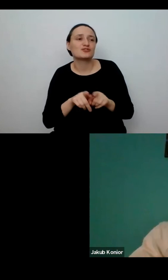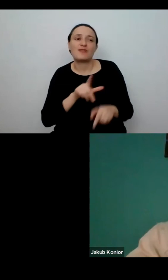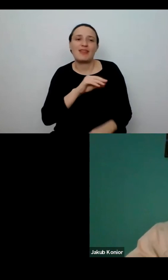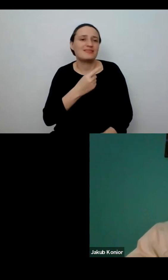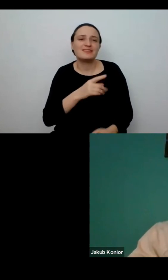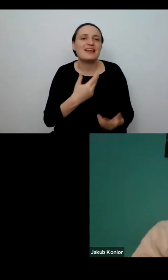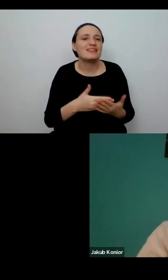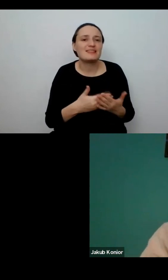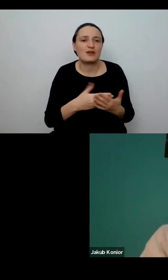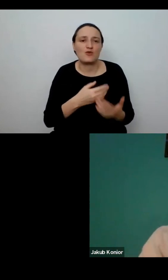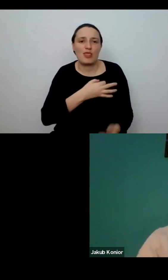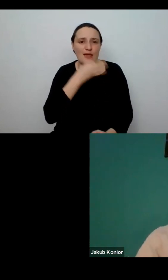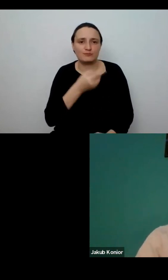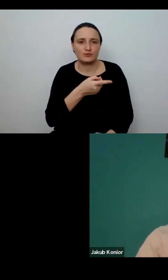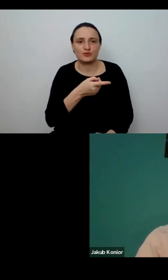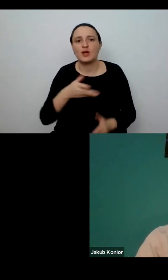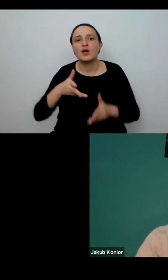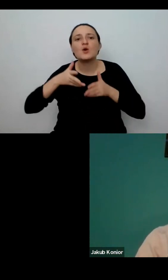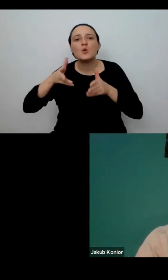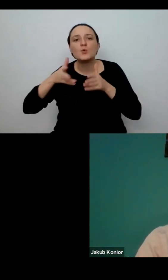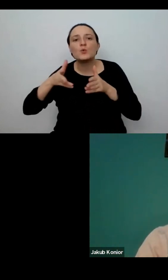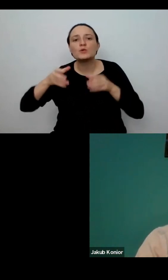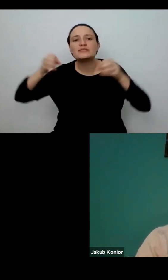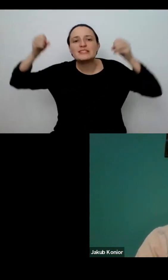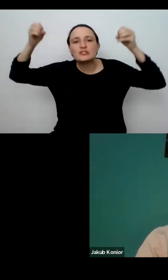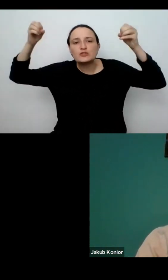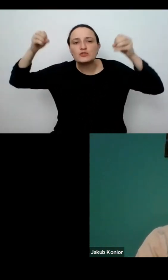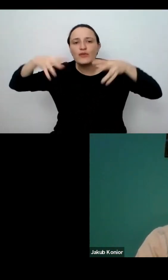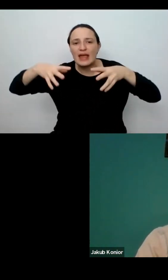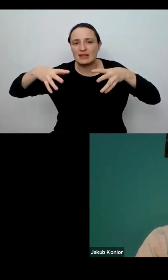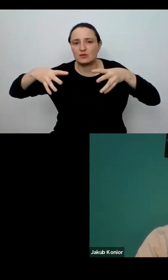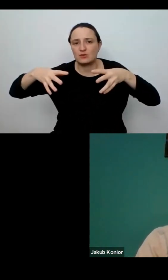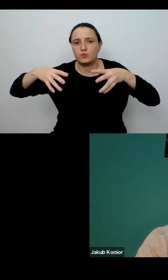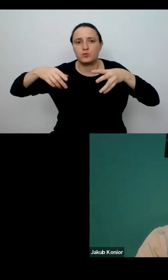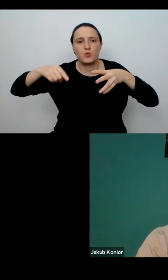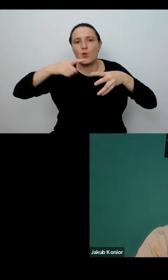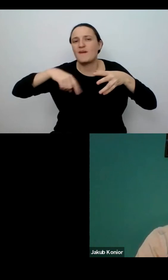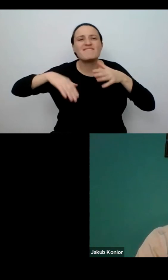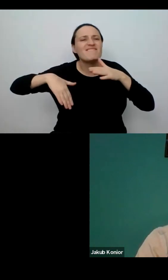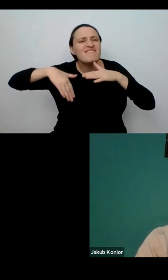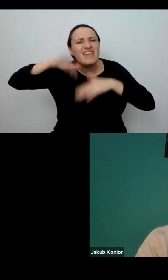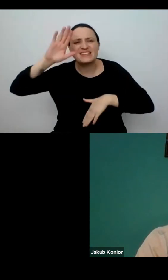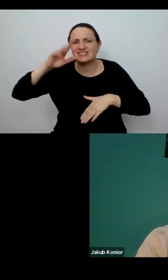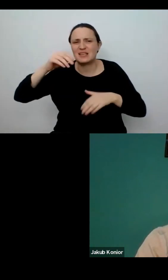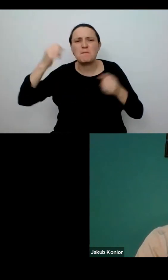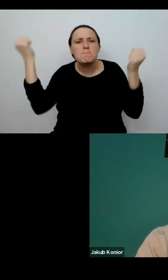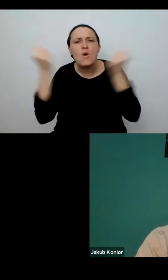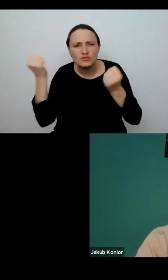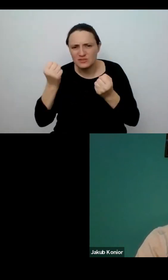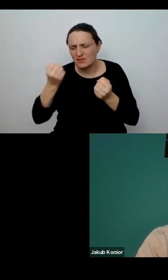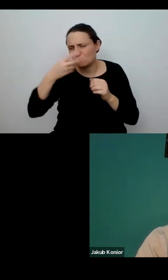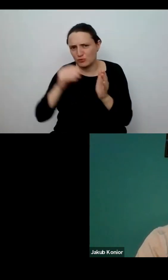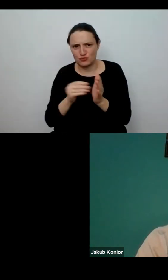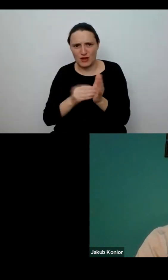actually illuminating streets way higher than they are actually necessary. For pedestrians